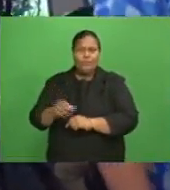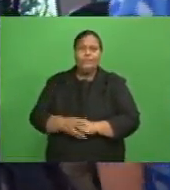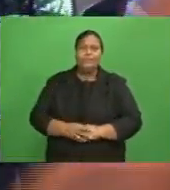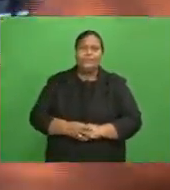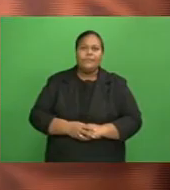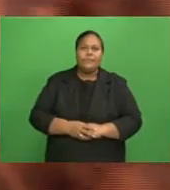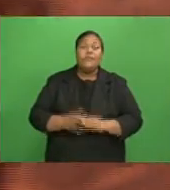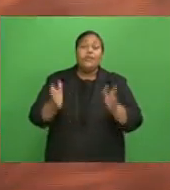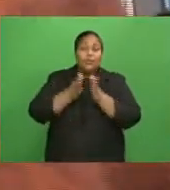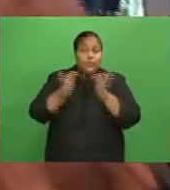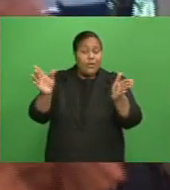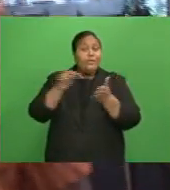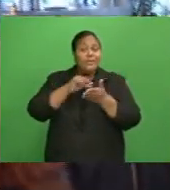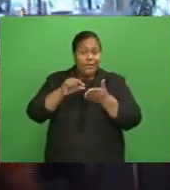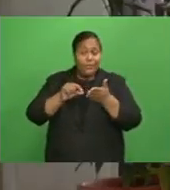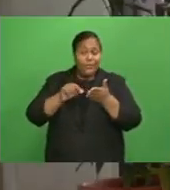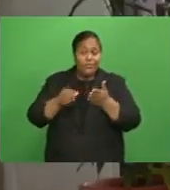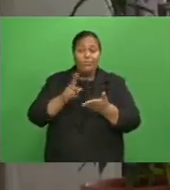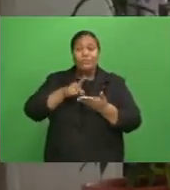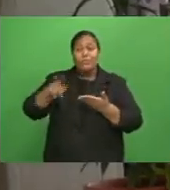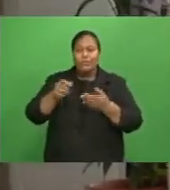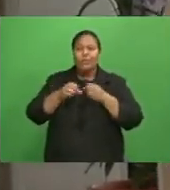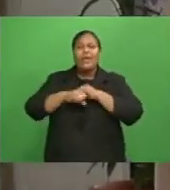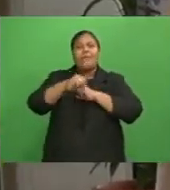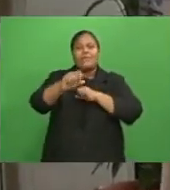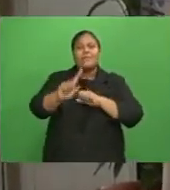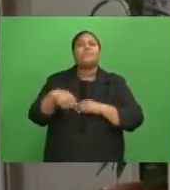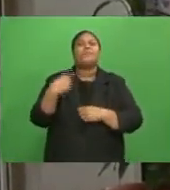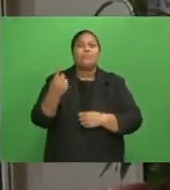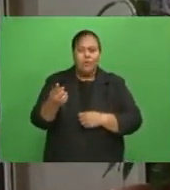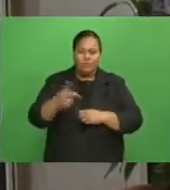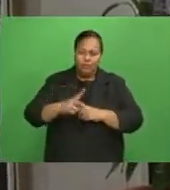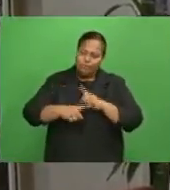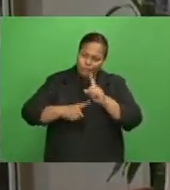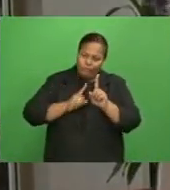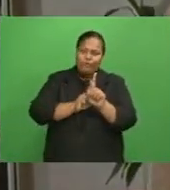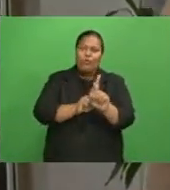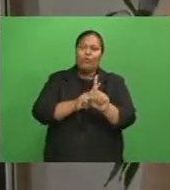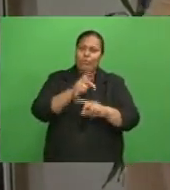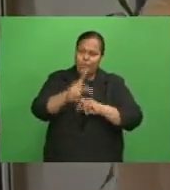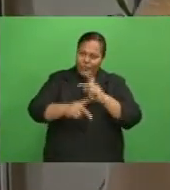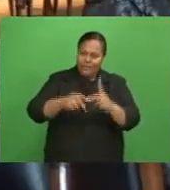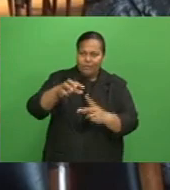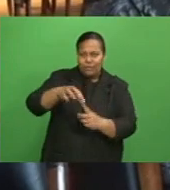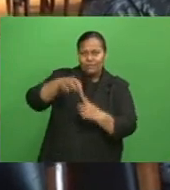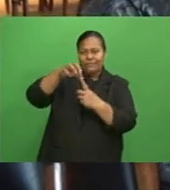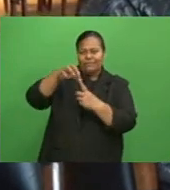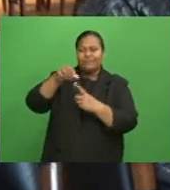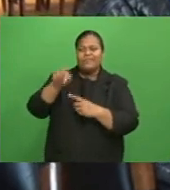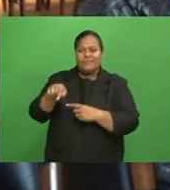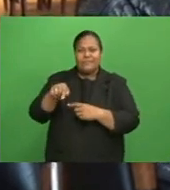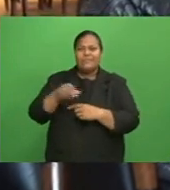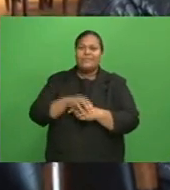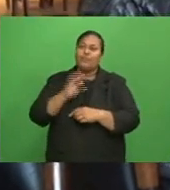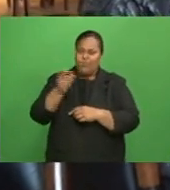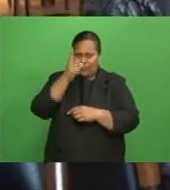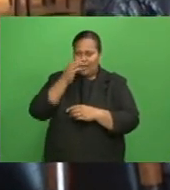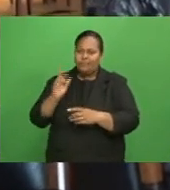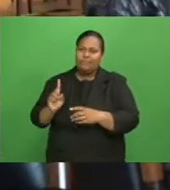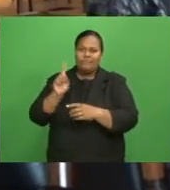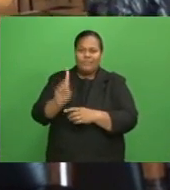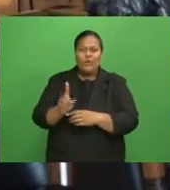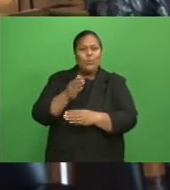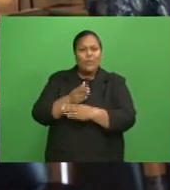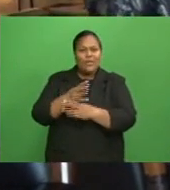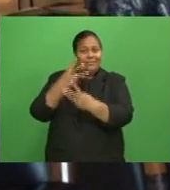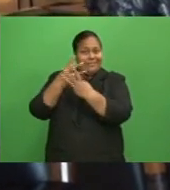General Secretary's post will be advertised tomorrow and follow the process of appointment in order to have its suspension lifted. Edwin